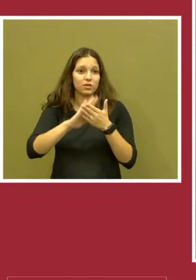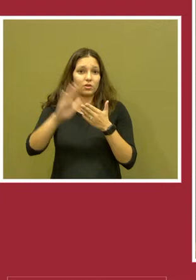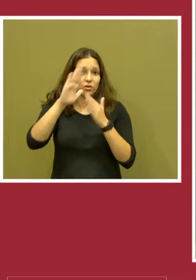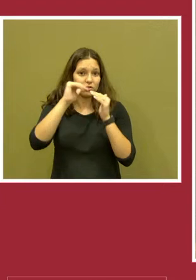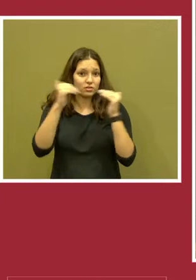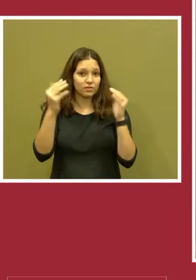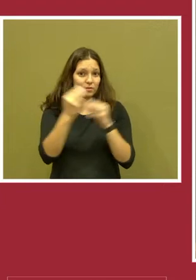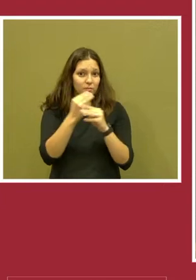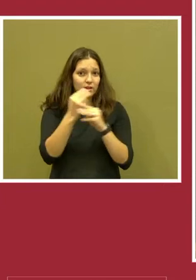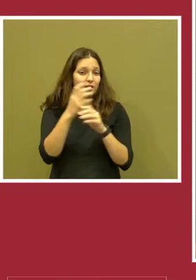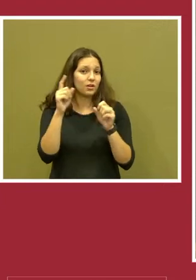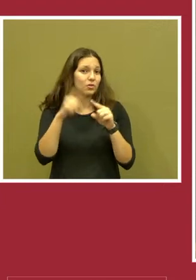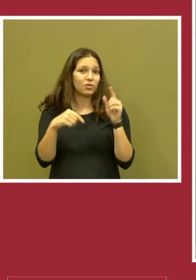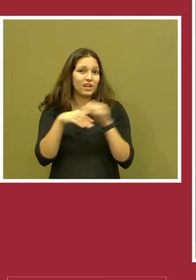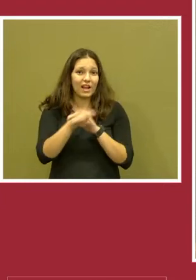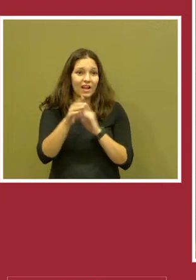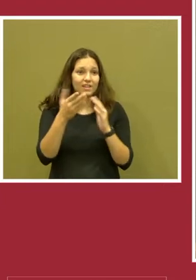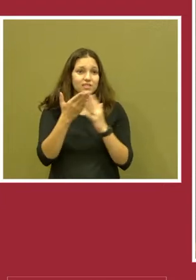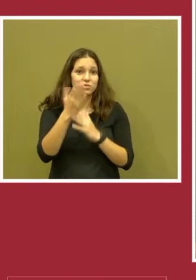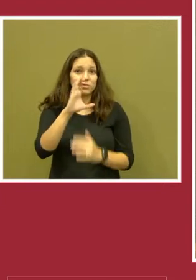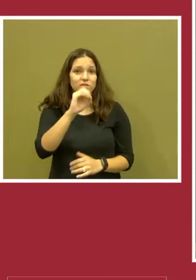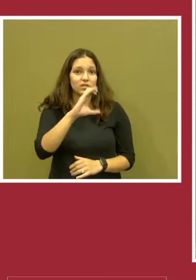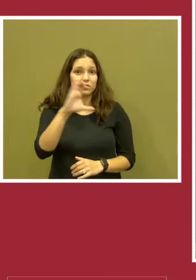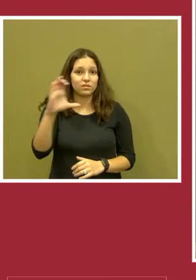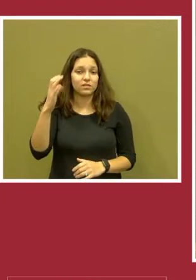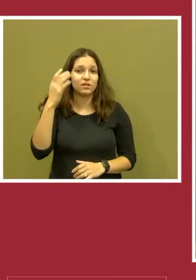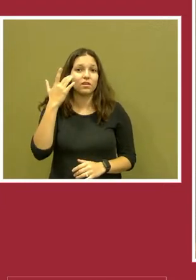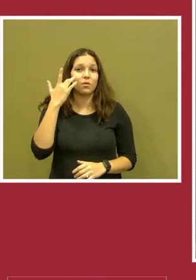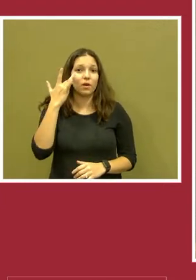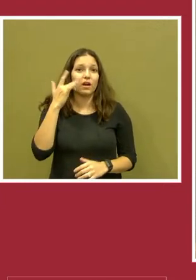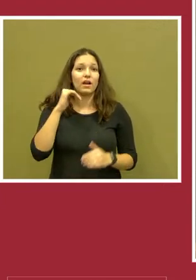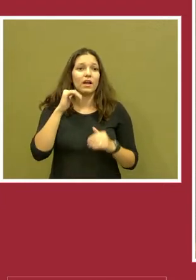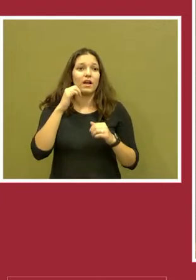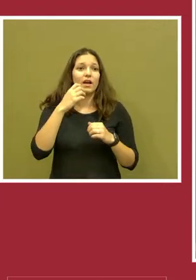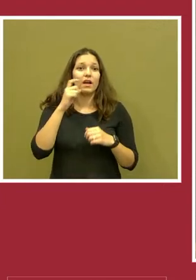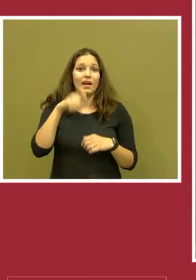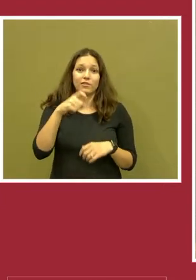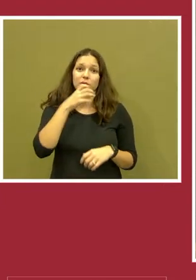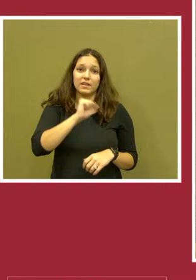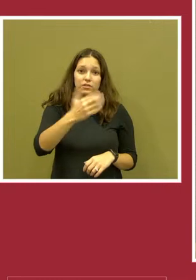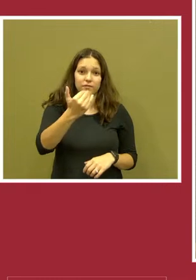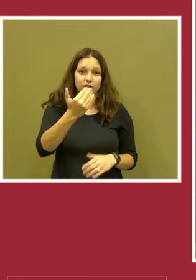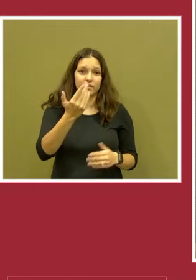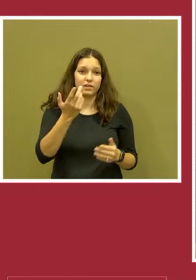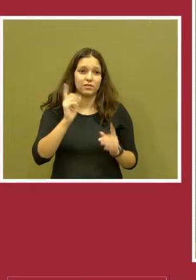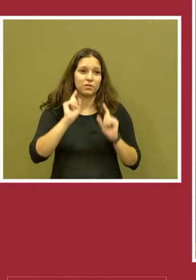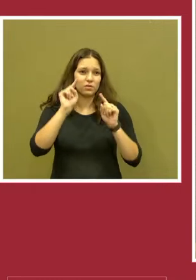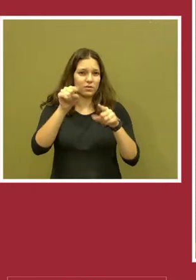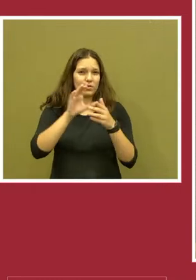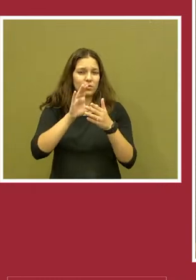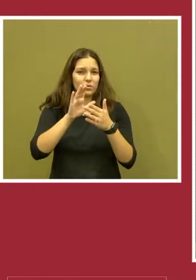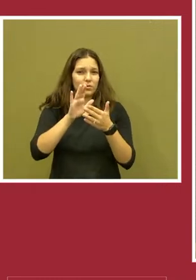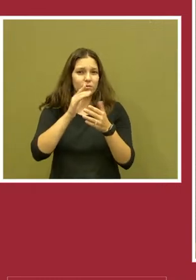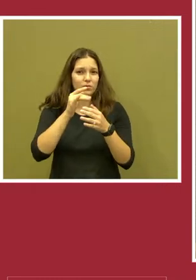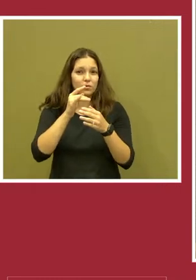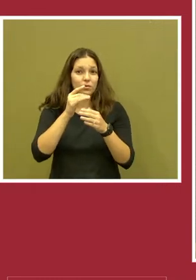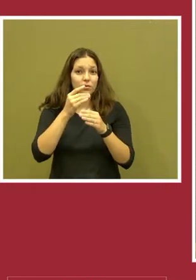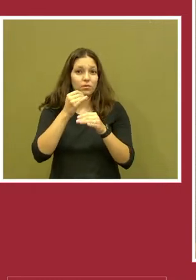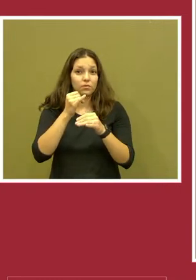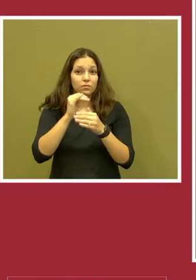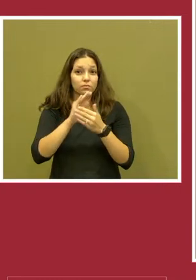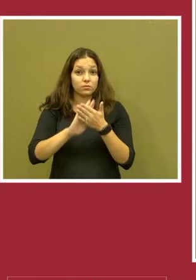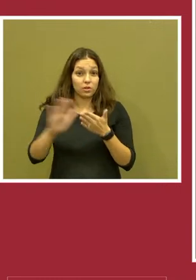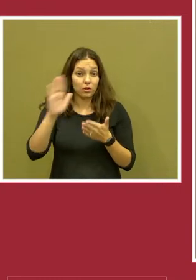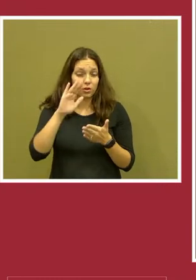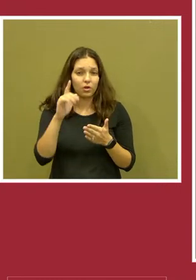access the coursework through COCC because they had to be 15 to be on campus. What do we do to serve those kids? It's a